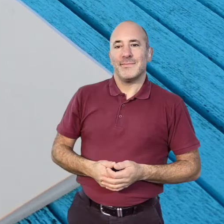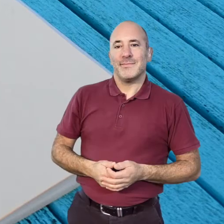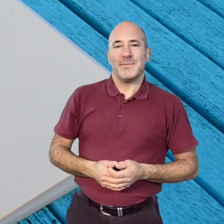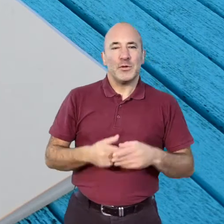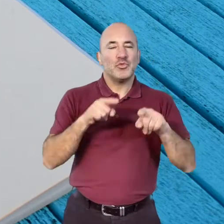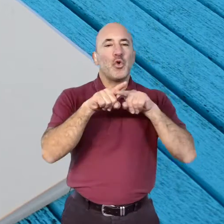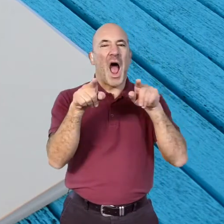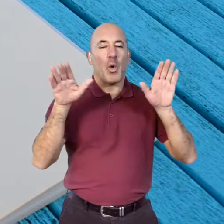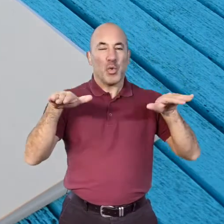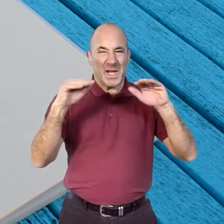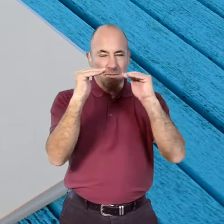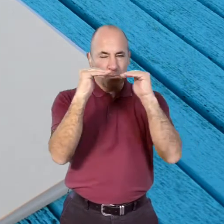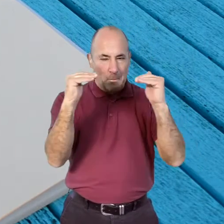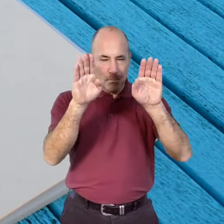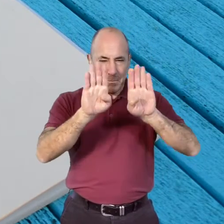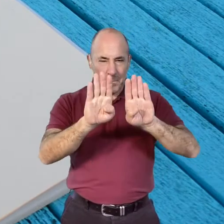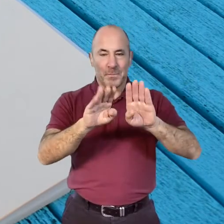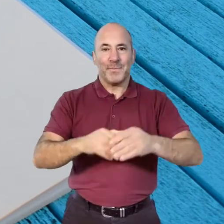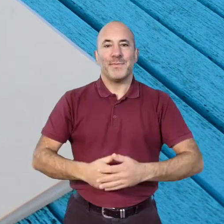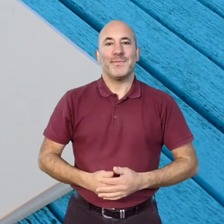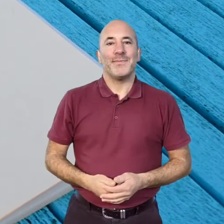Trying to get the wings even.